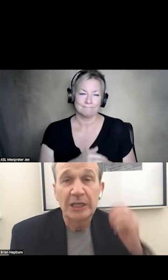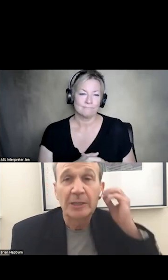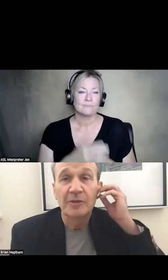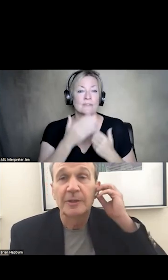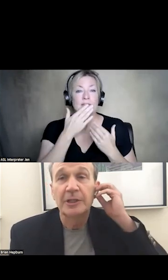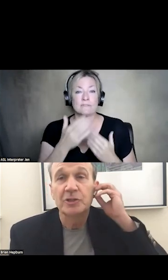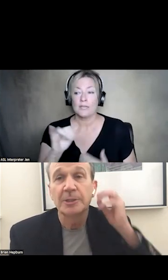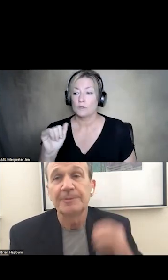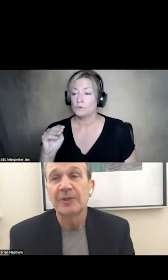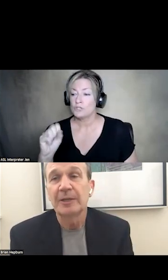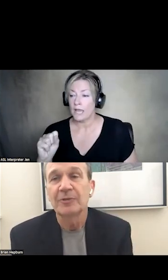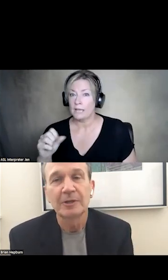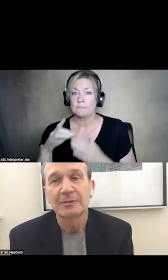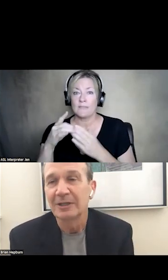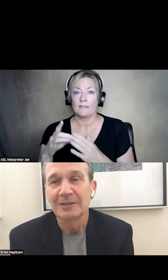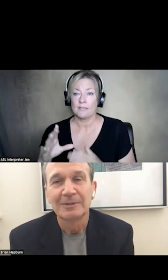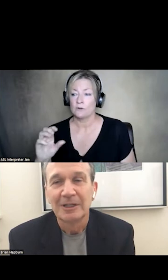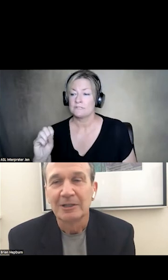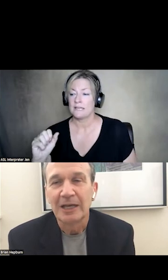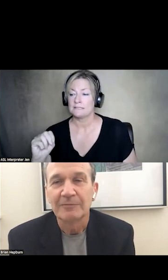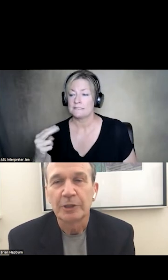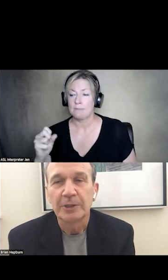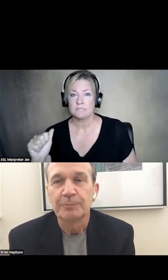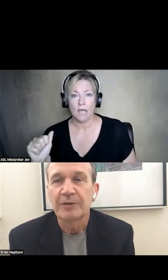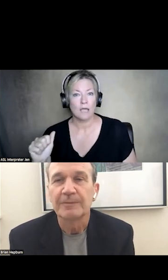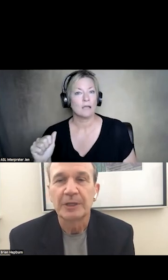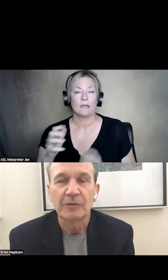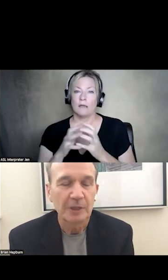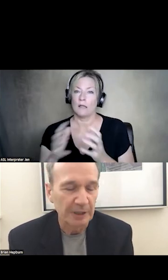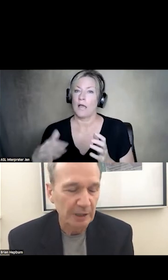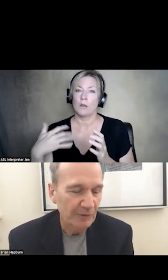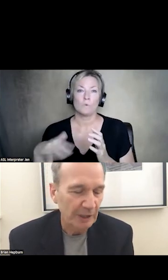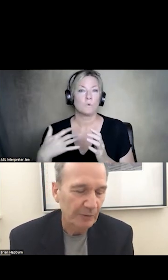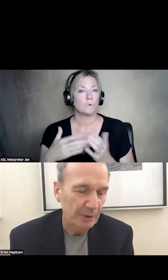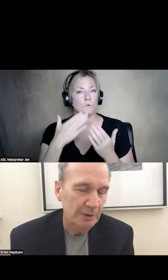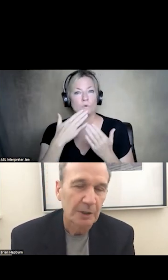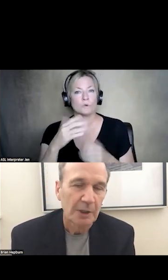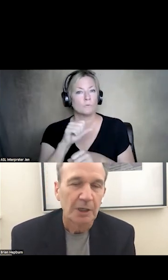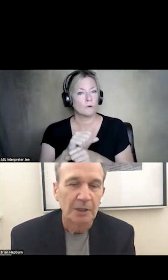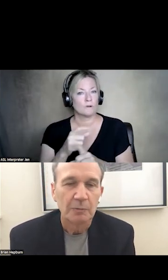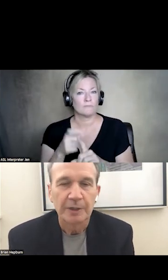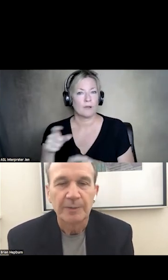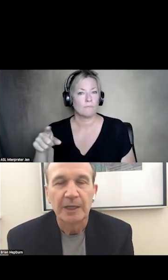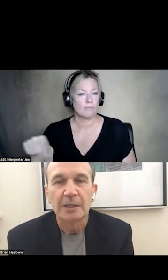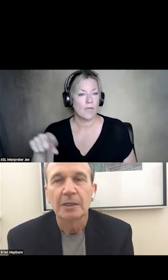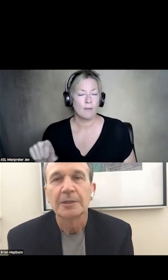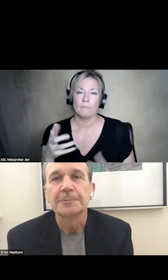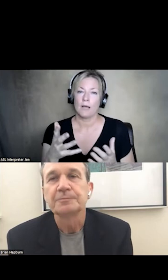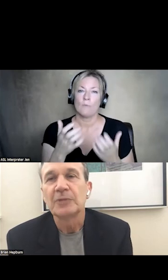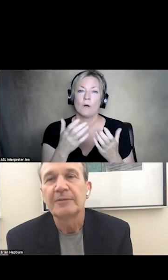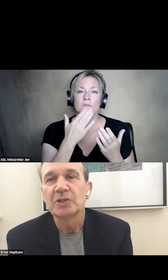you to James and the leadership of SAMHSA. A lot of really impressive things coming out of SAMHSA, and want to